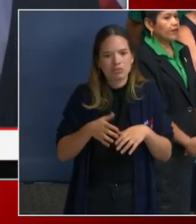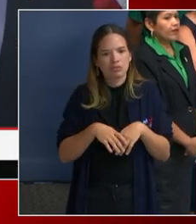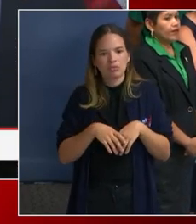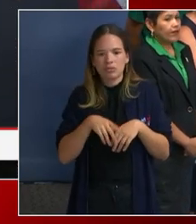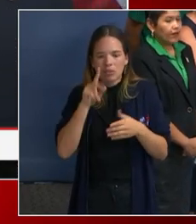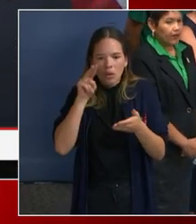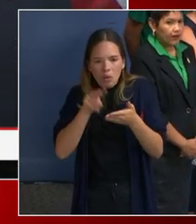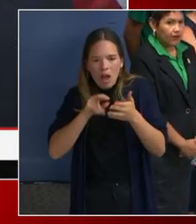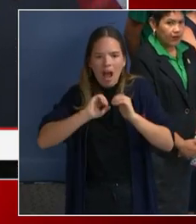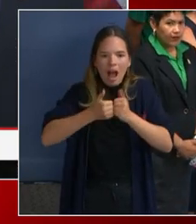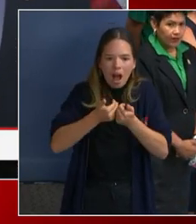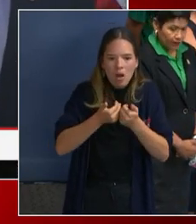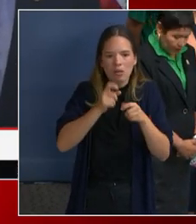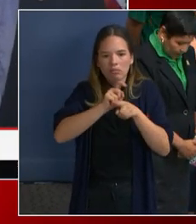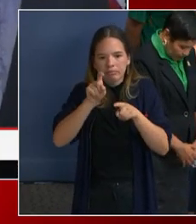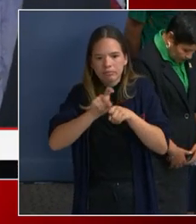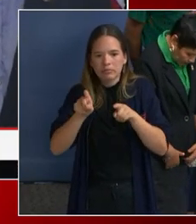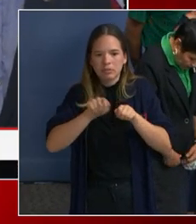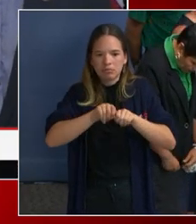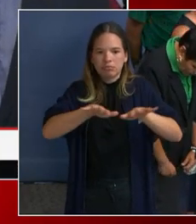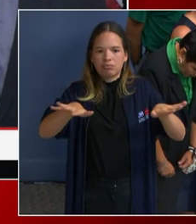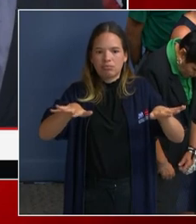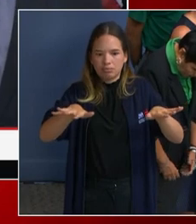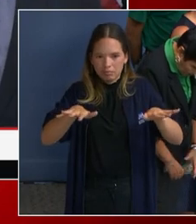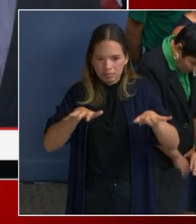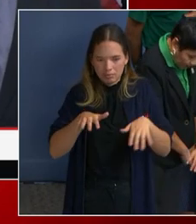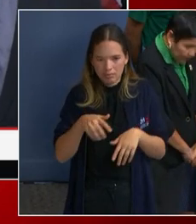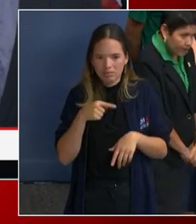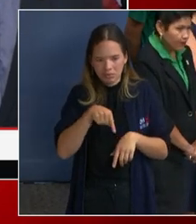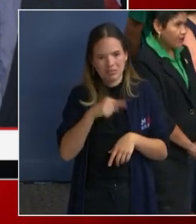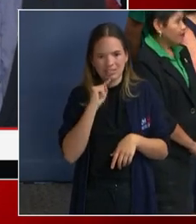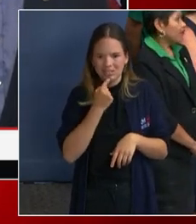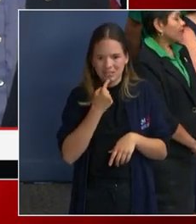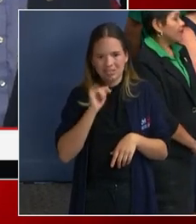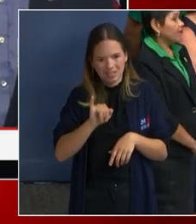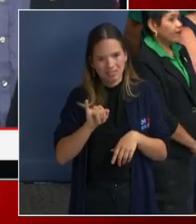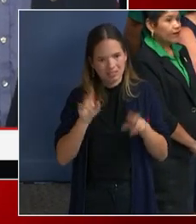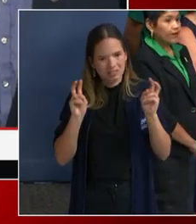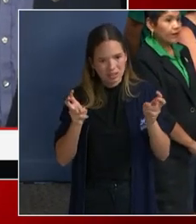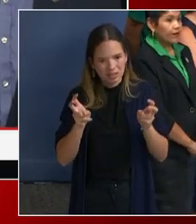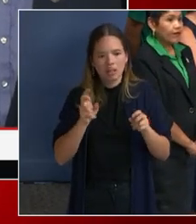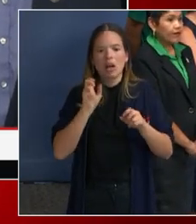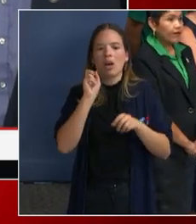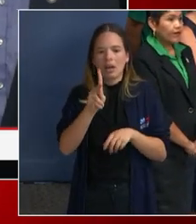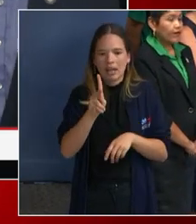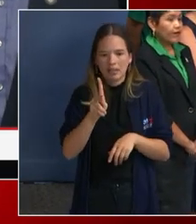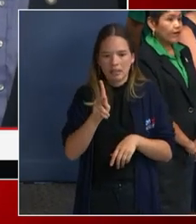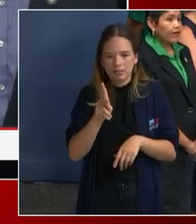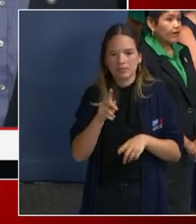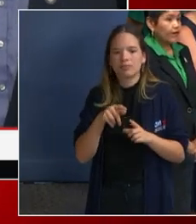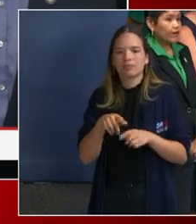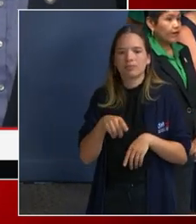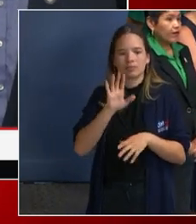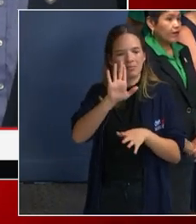calls are dispatched, we take those very seriously. Okay, Stephanie, you have the very last